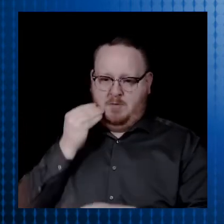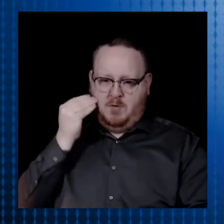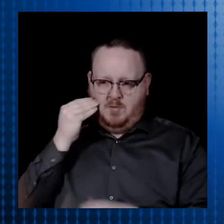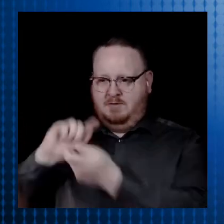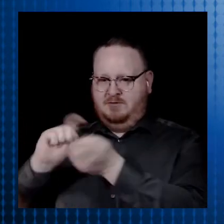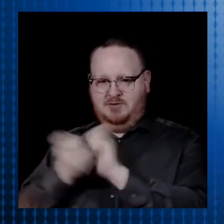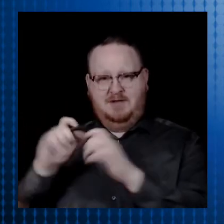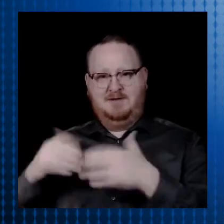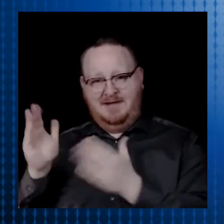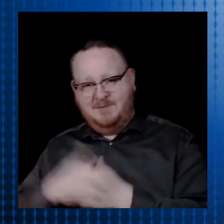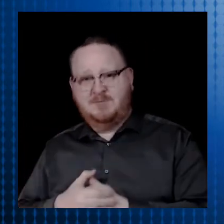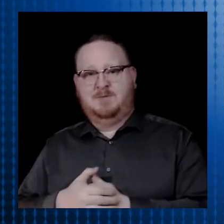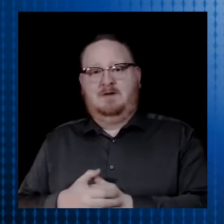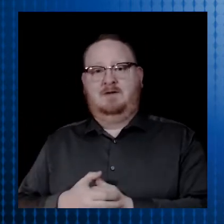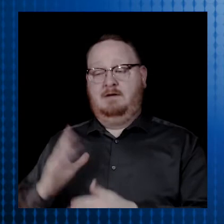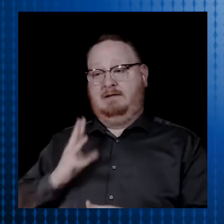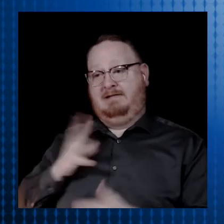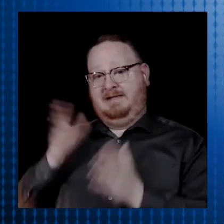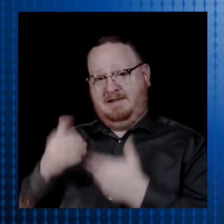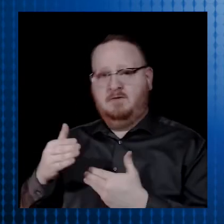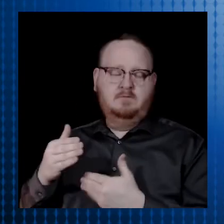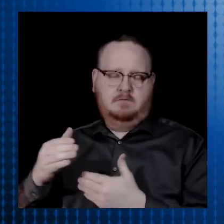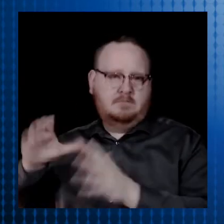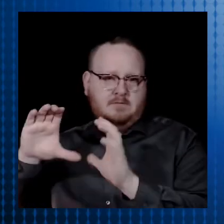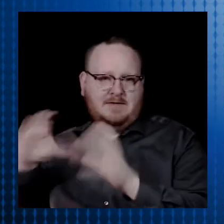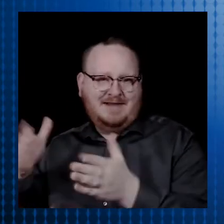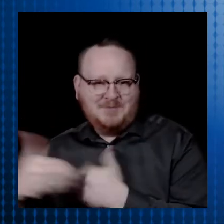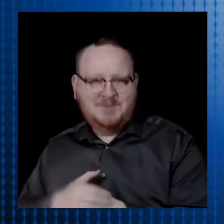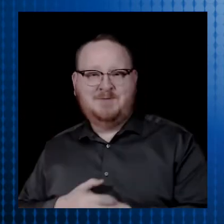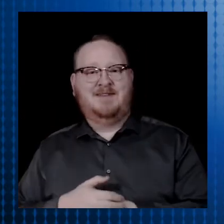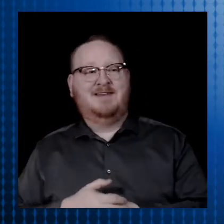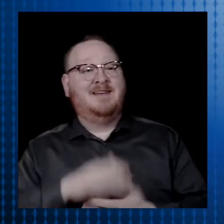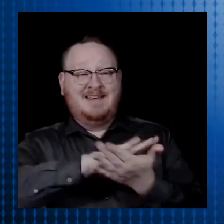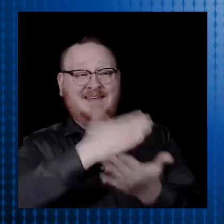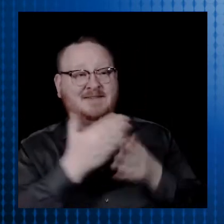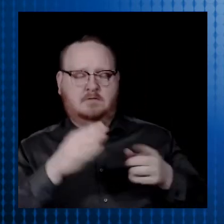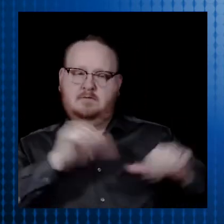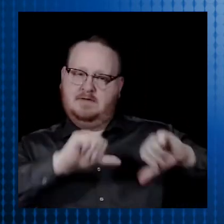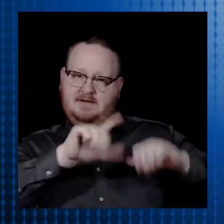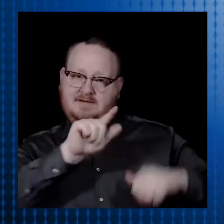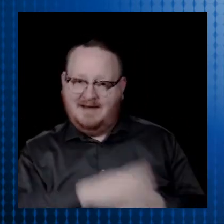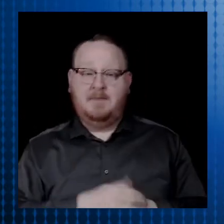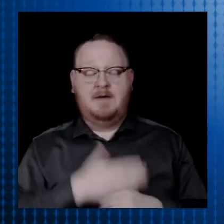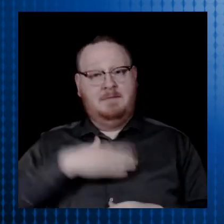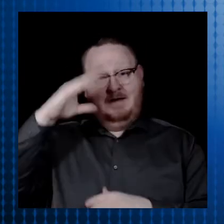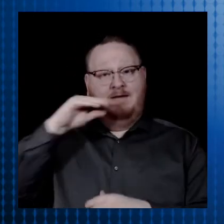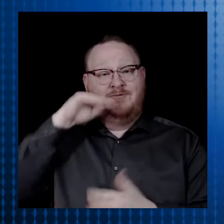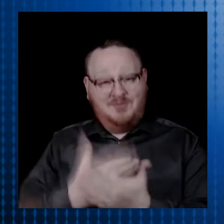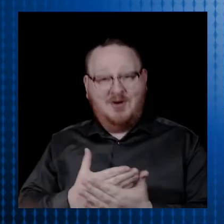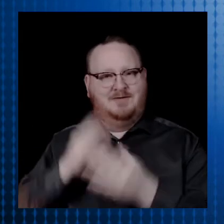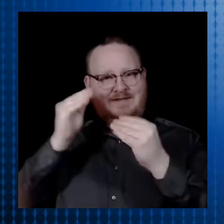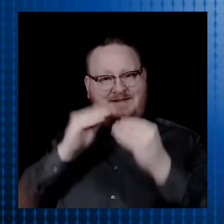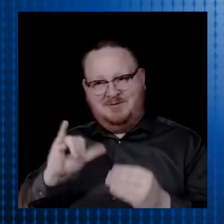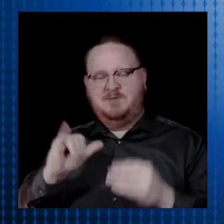to a science lab, and because our daughter's a teacher, our basement was now turned into another classroom. He has learned to Zoom, and he's learned what